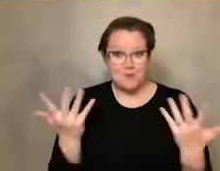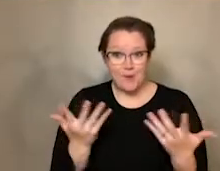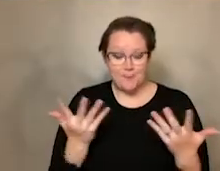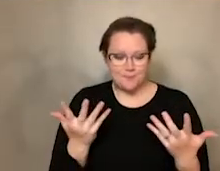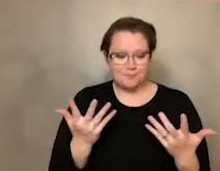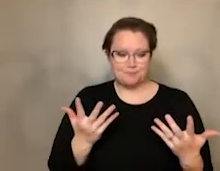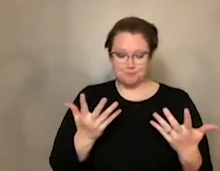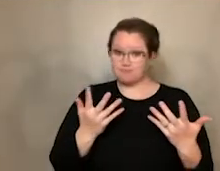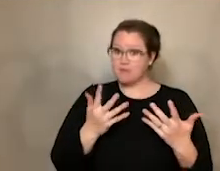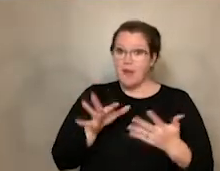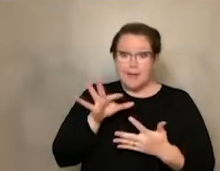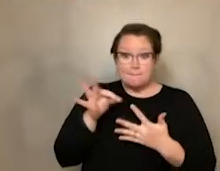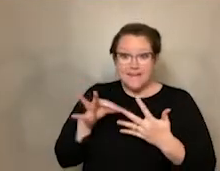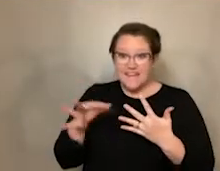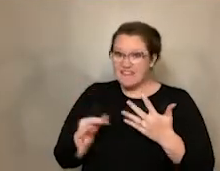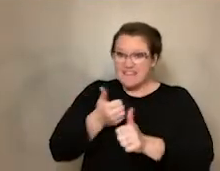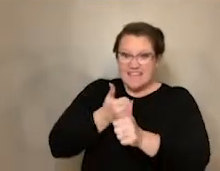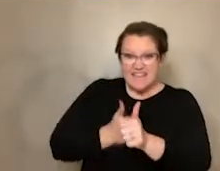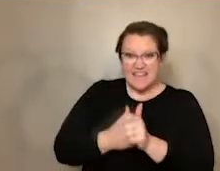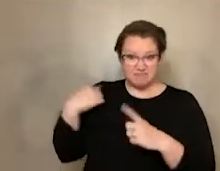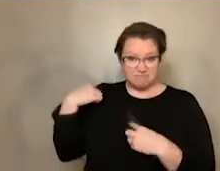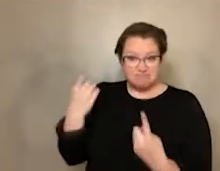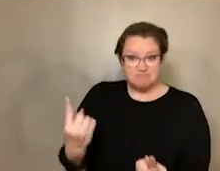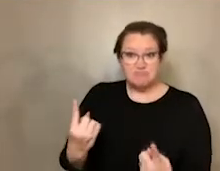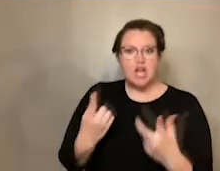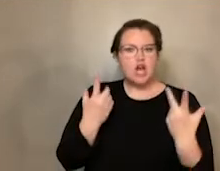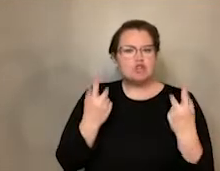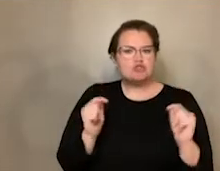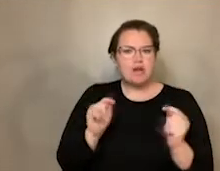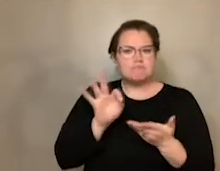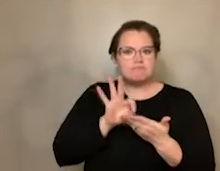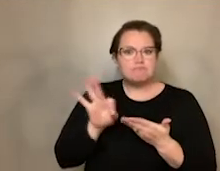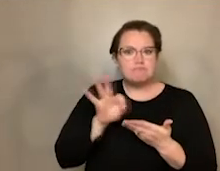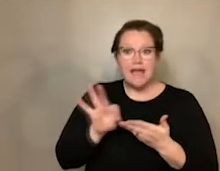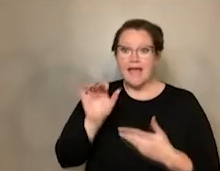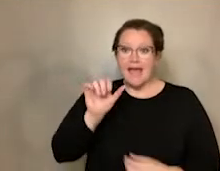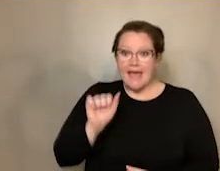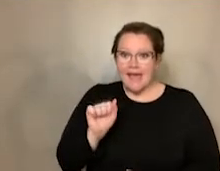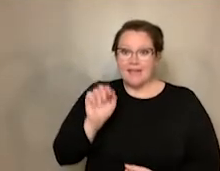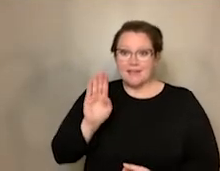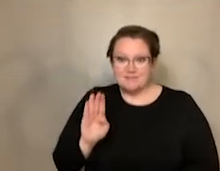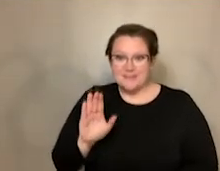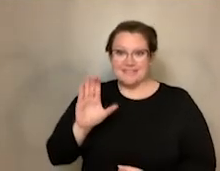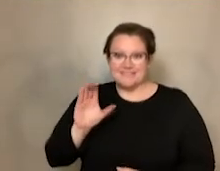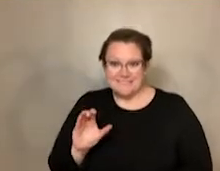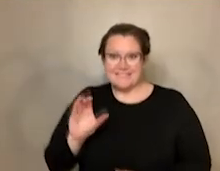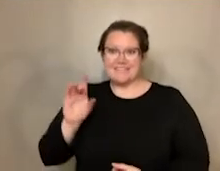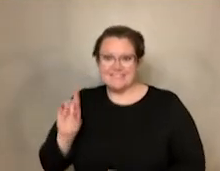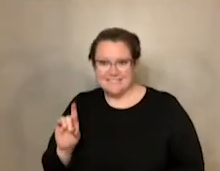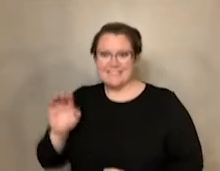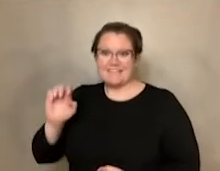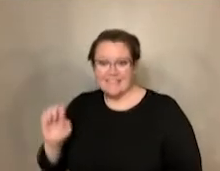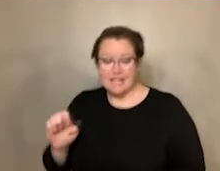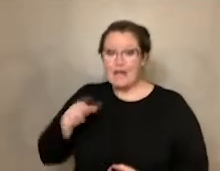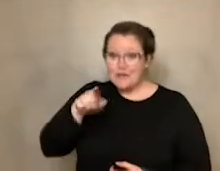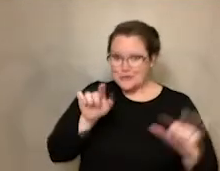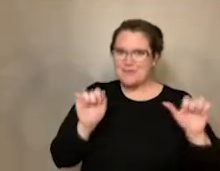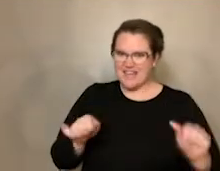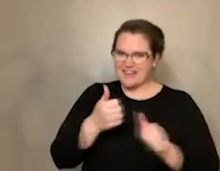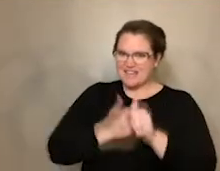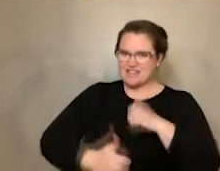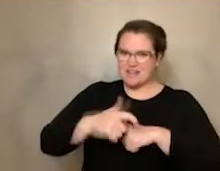to pick any of the squats we've done so far and try to count the ABCs for for every squat that you do. I think you can do